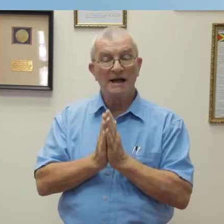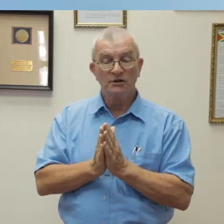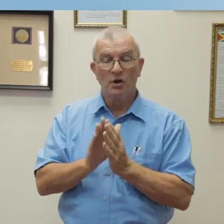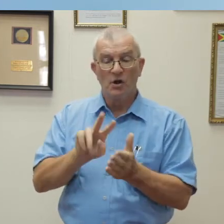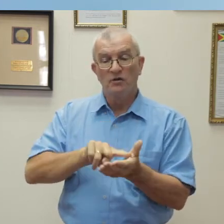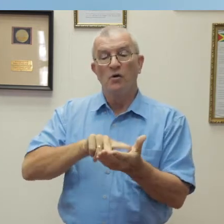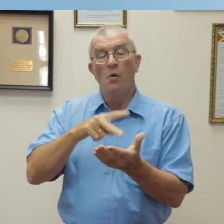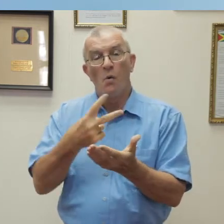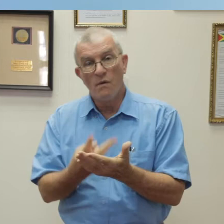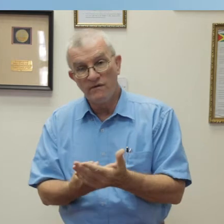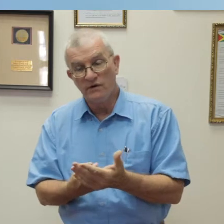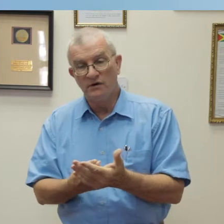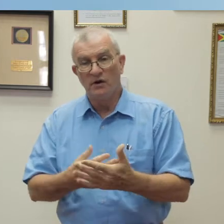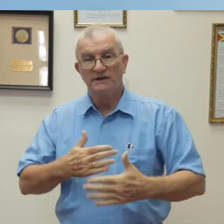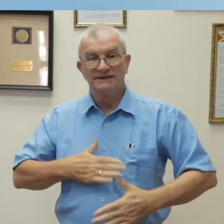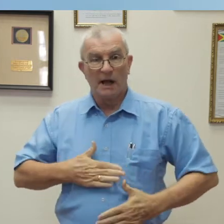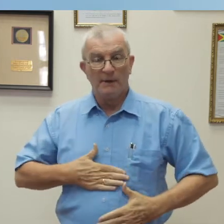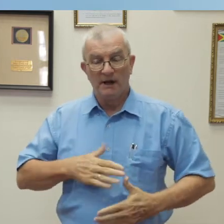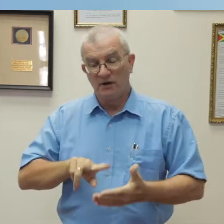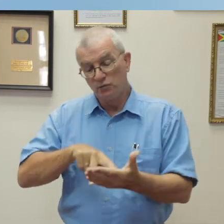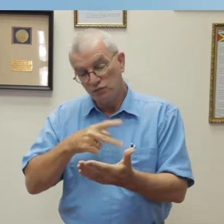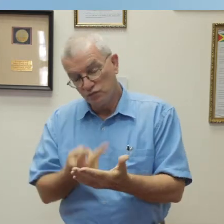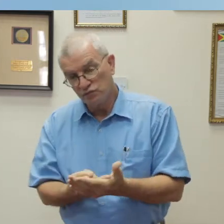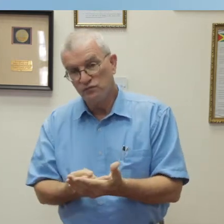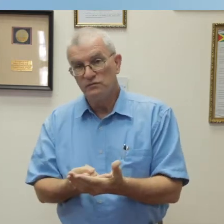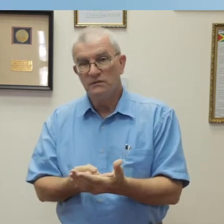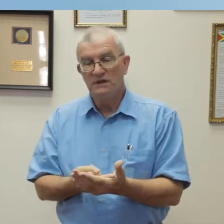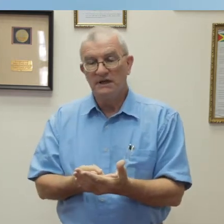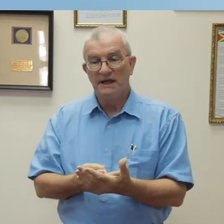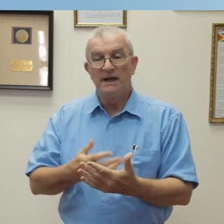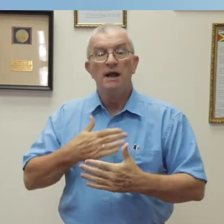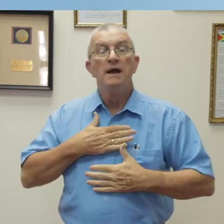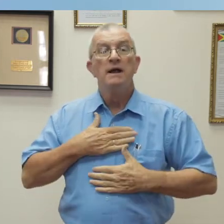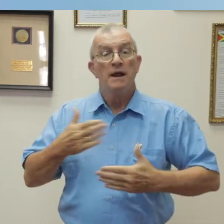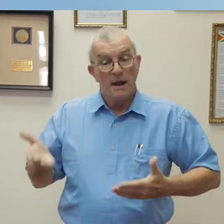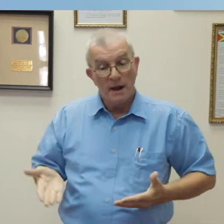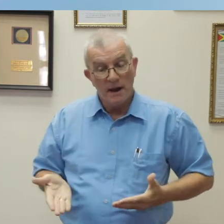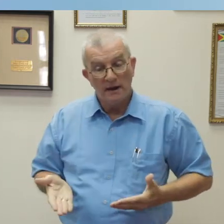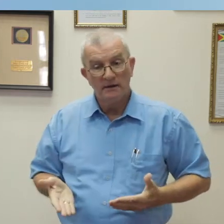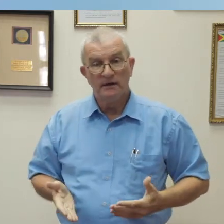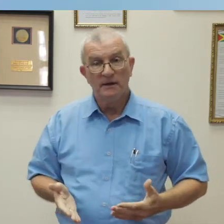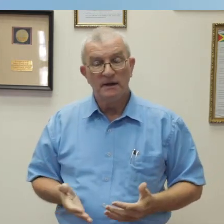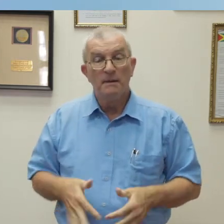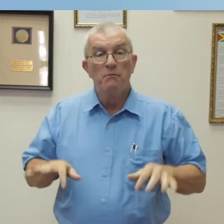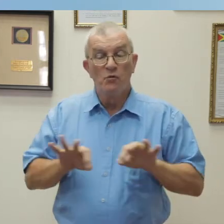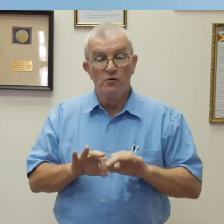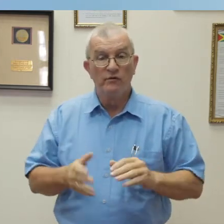stomach because this is what has been shown to improve oxygenation.